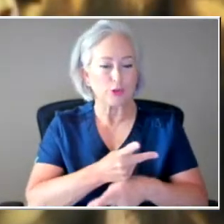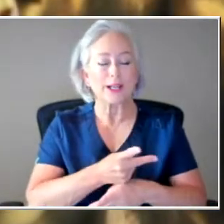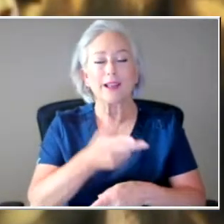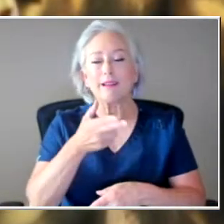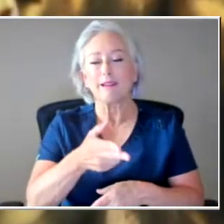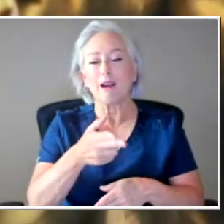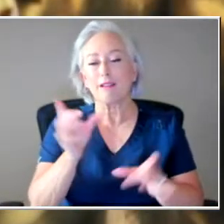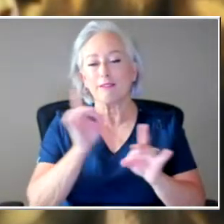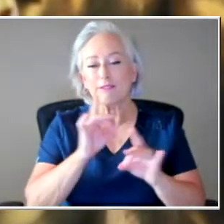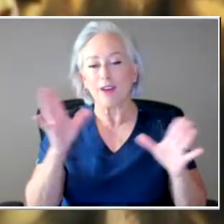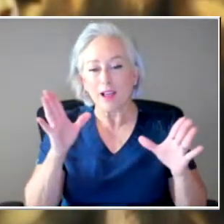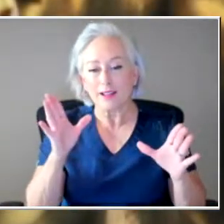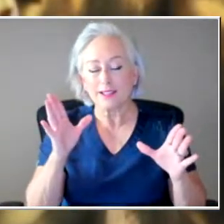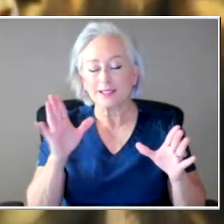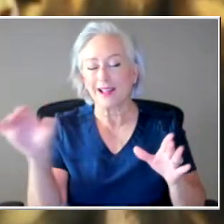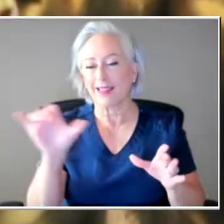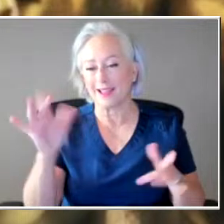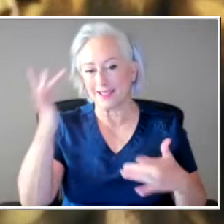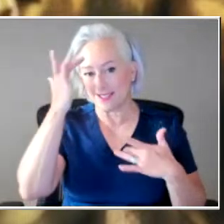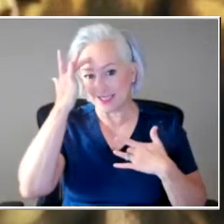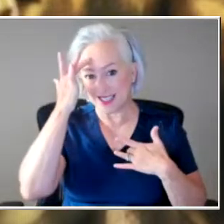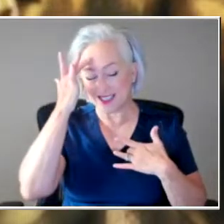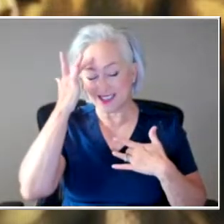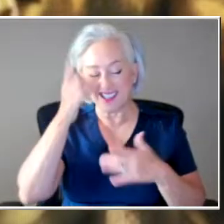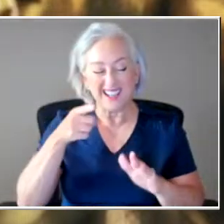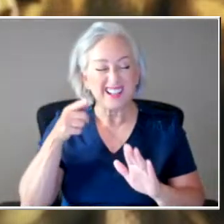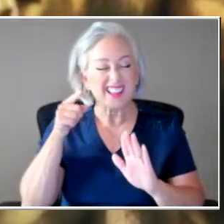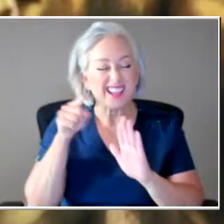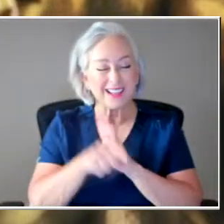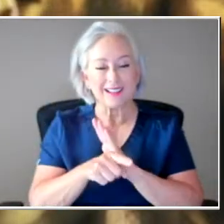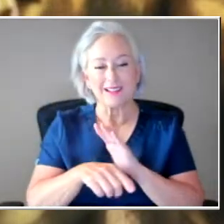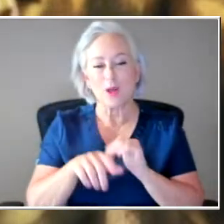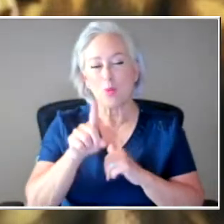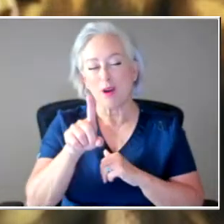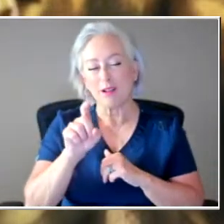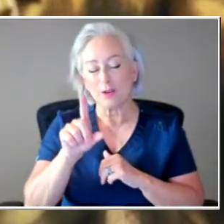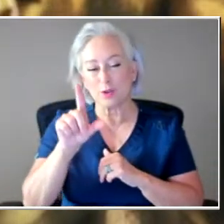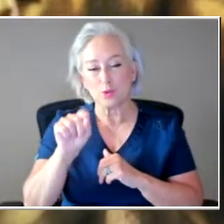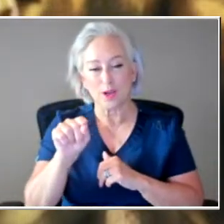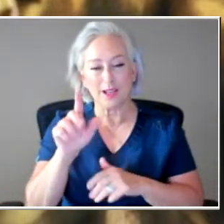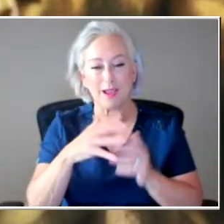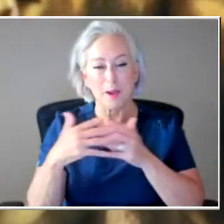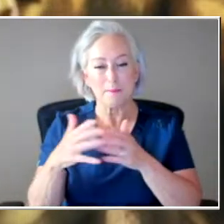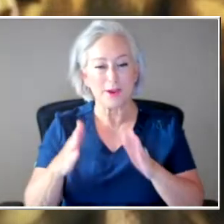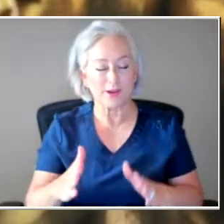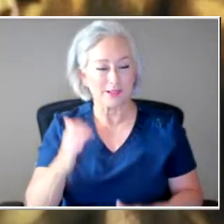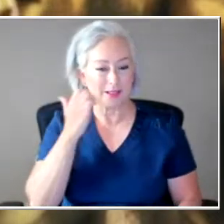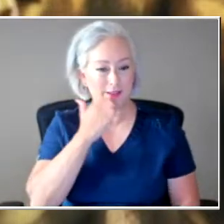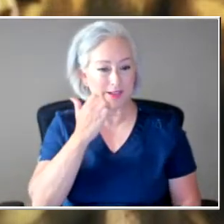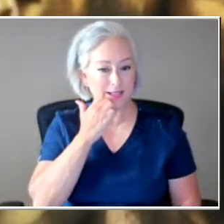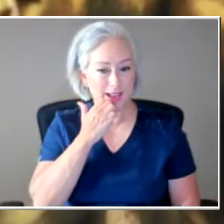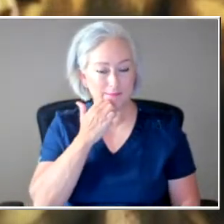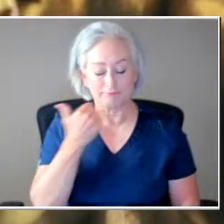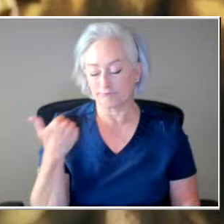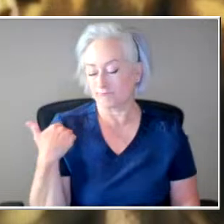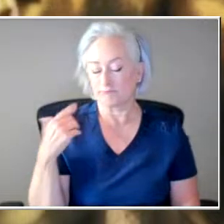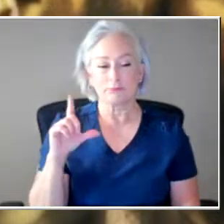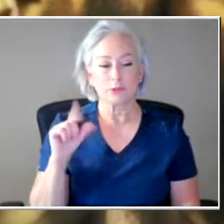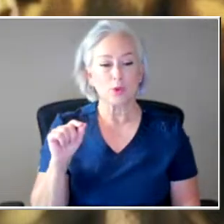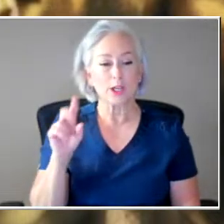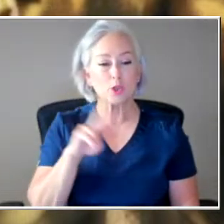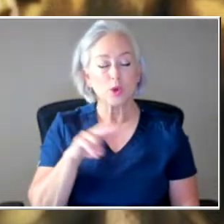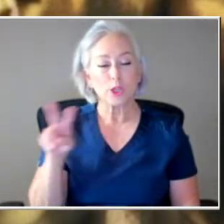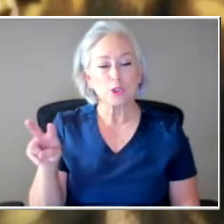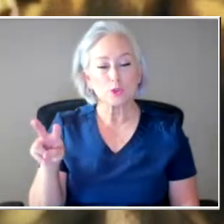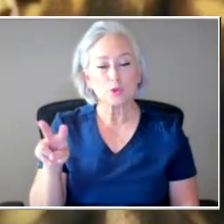of 120 Americans every single day. In 2022, CDC data showed more than